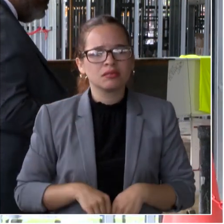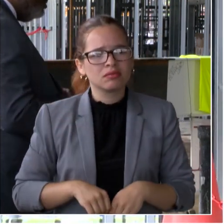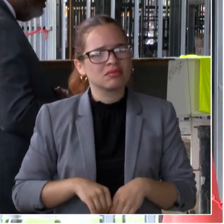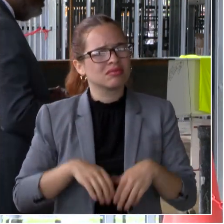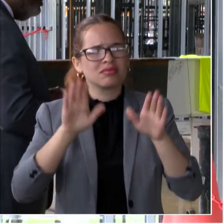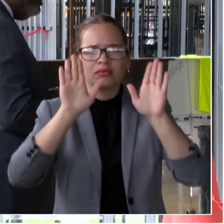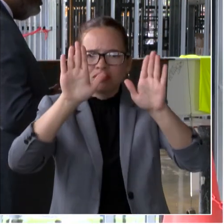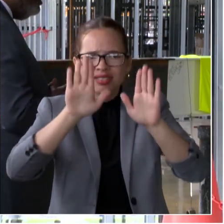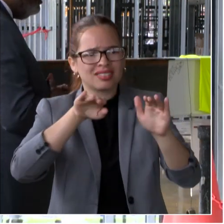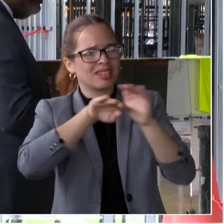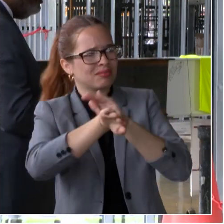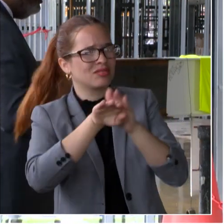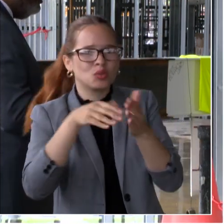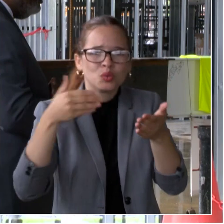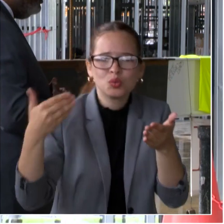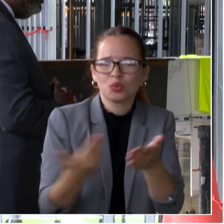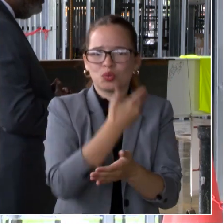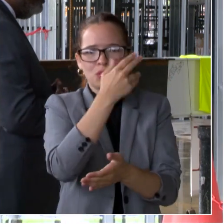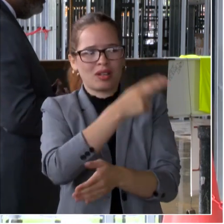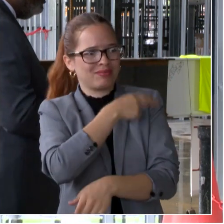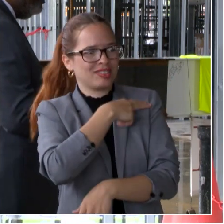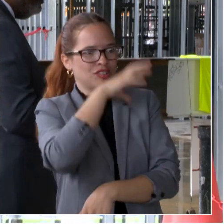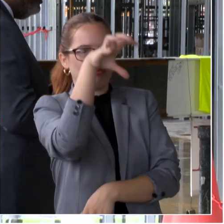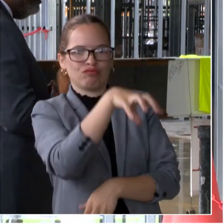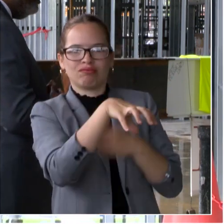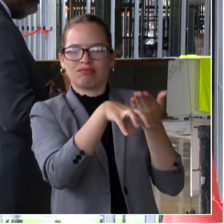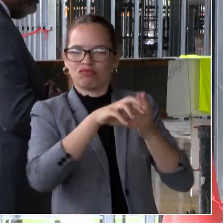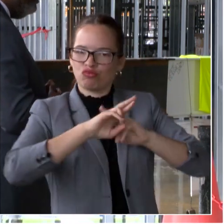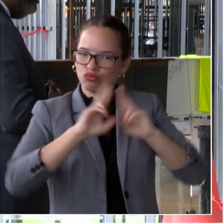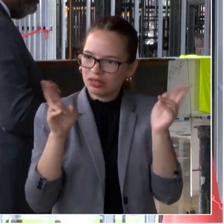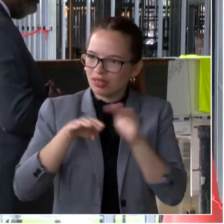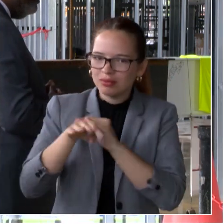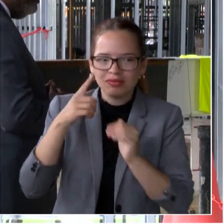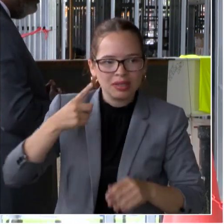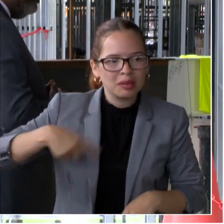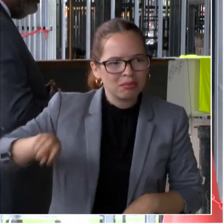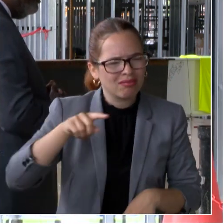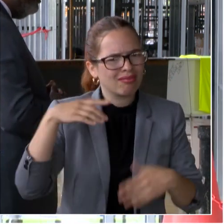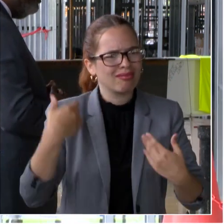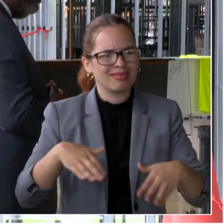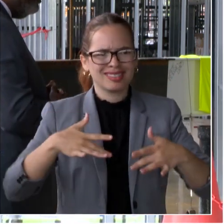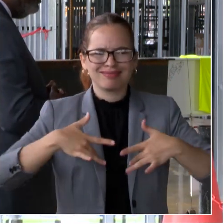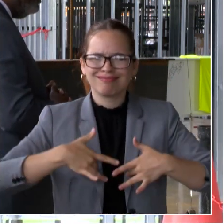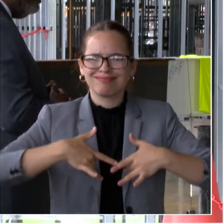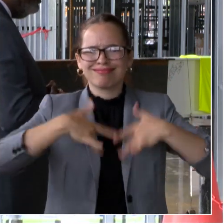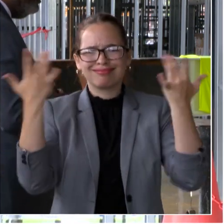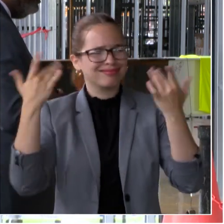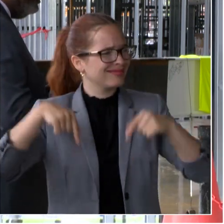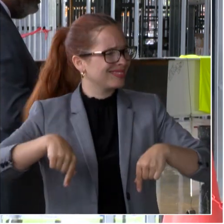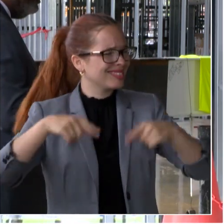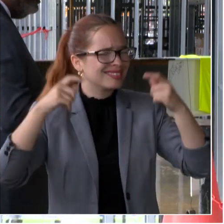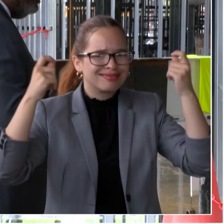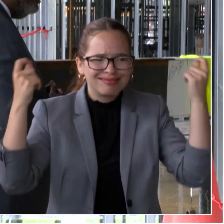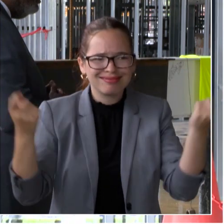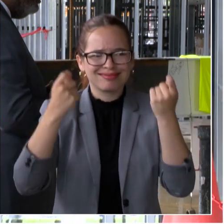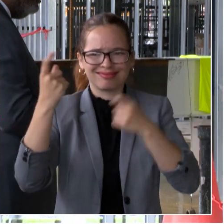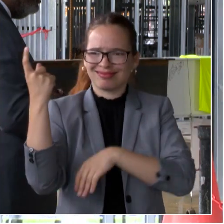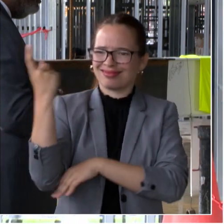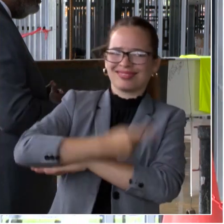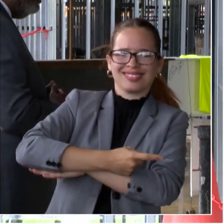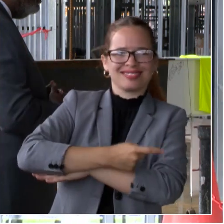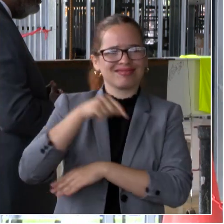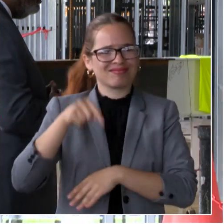Services, the DC government, and most importantly, the many residents of this community and across the district that is going to have access